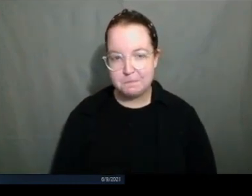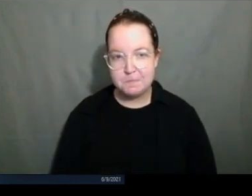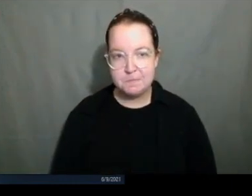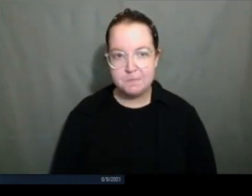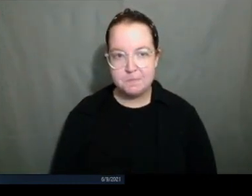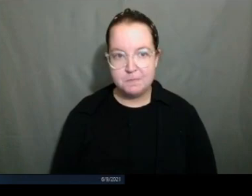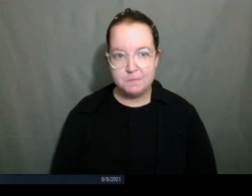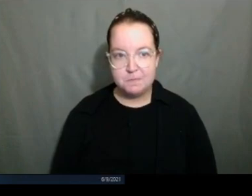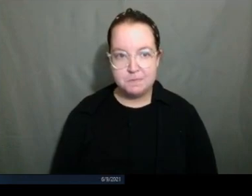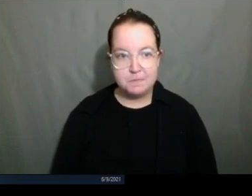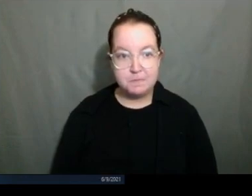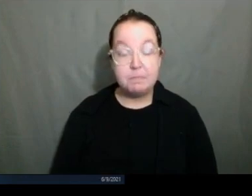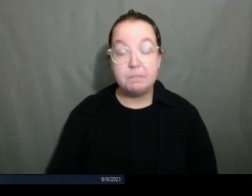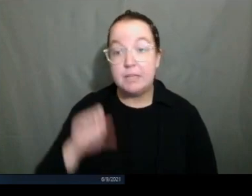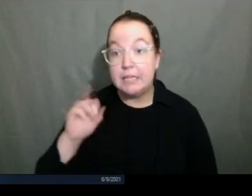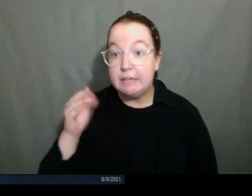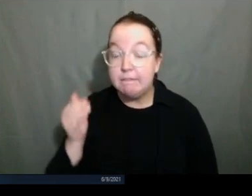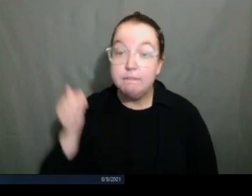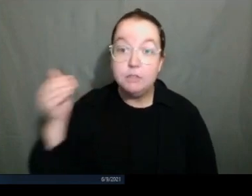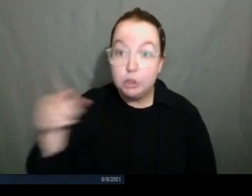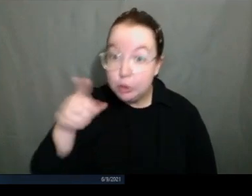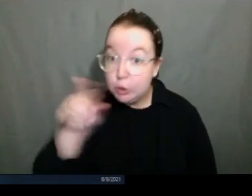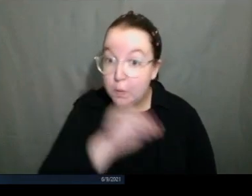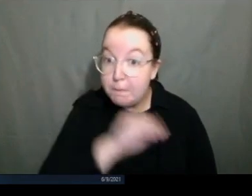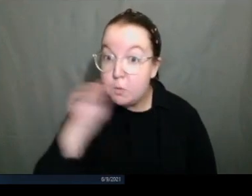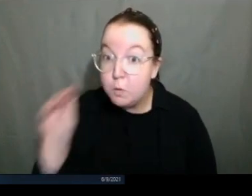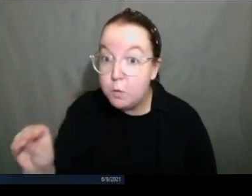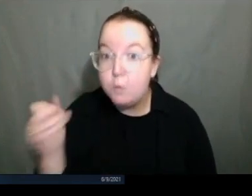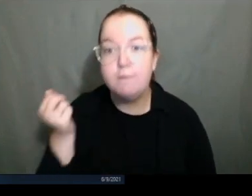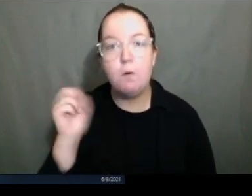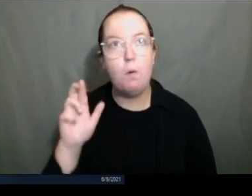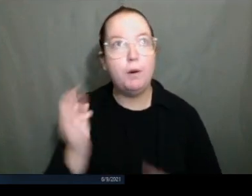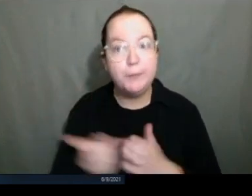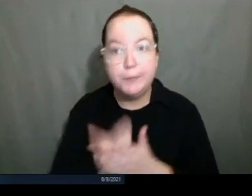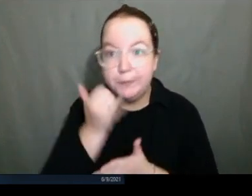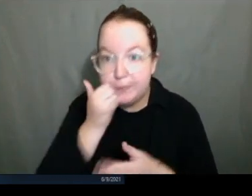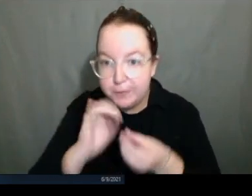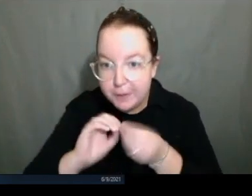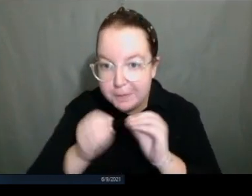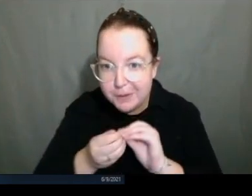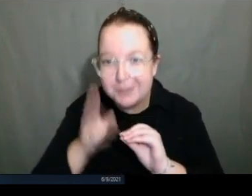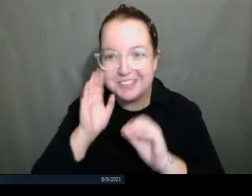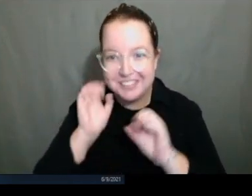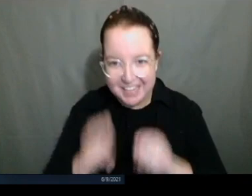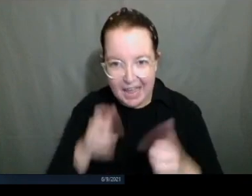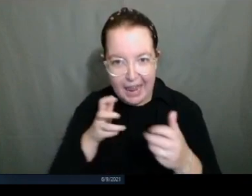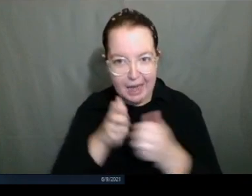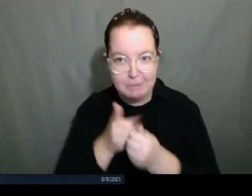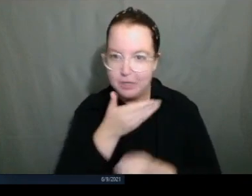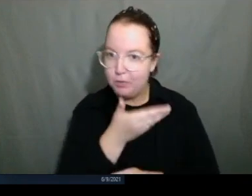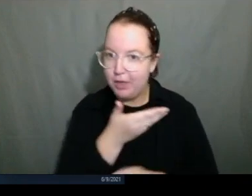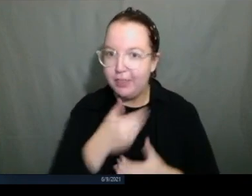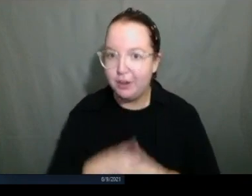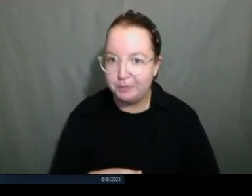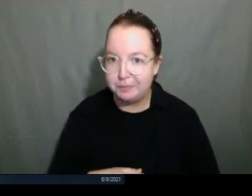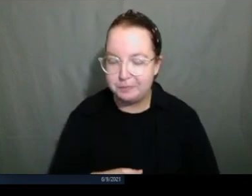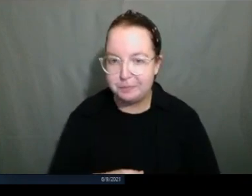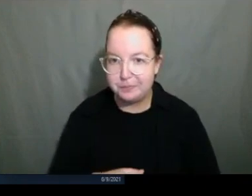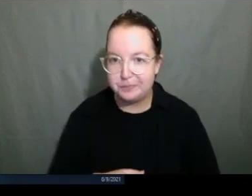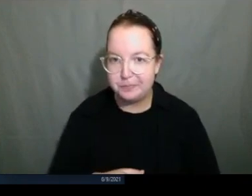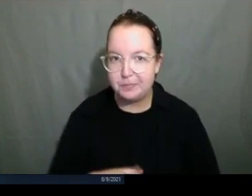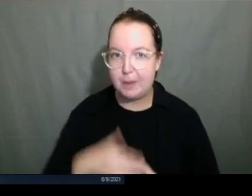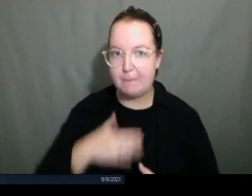at any point in the future if you move or change your contact information. You can always update it in the system just by coming into